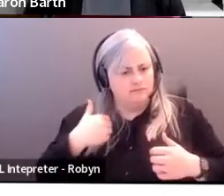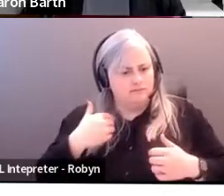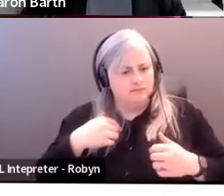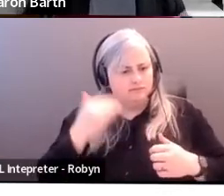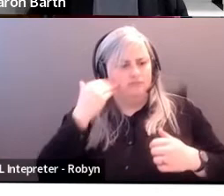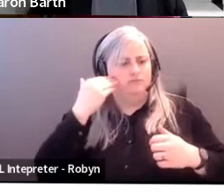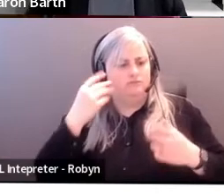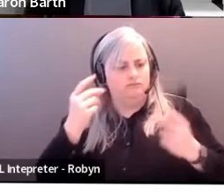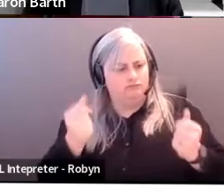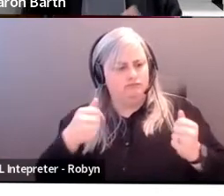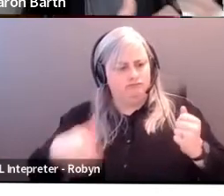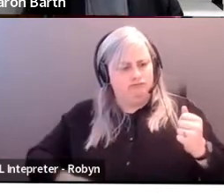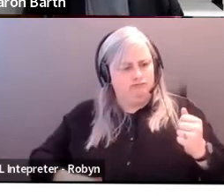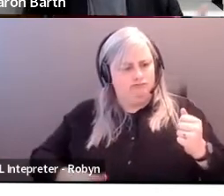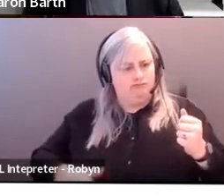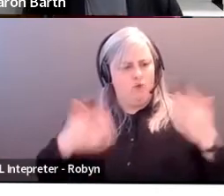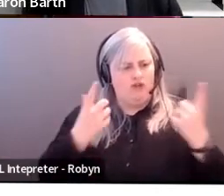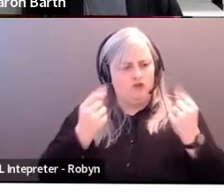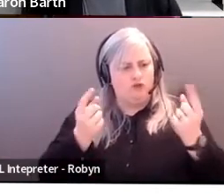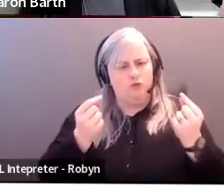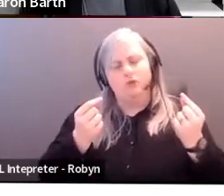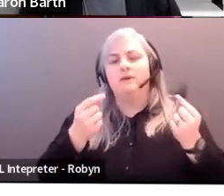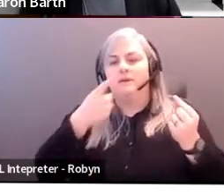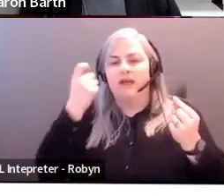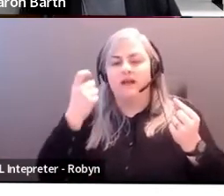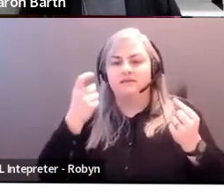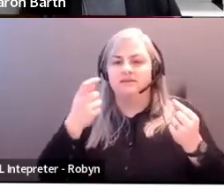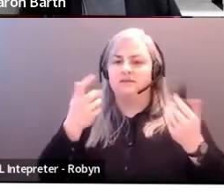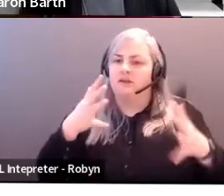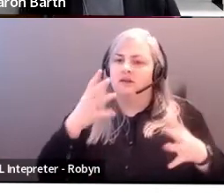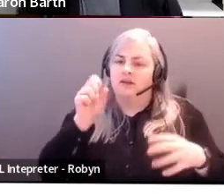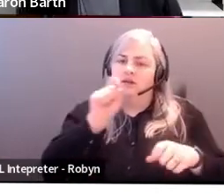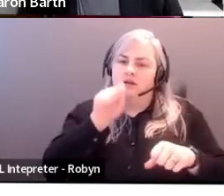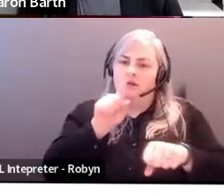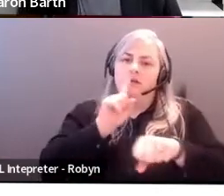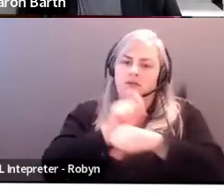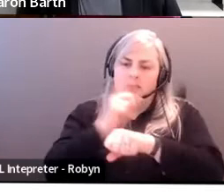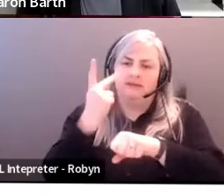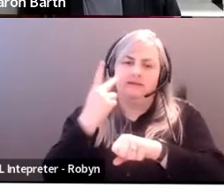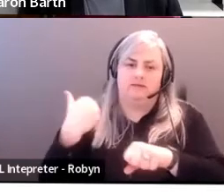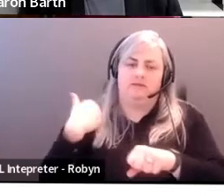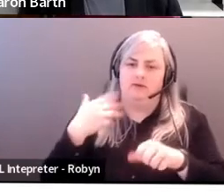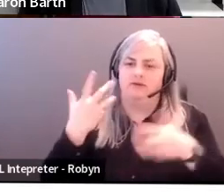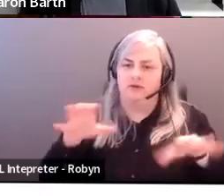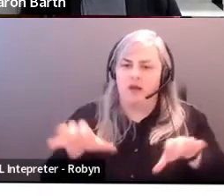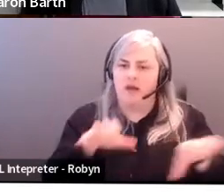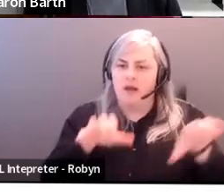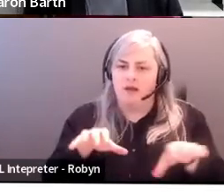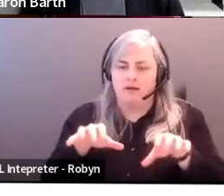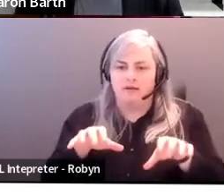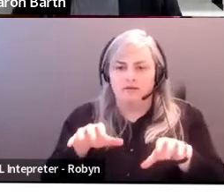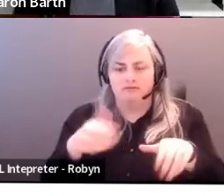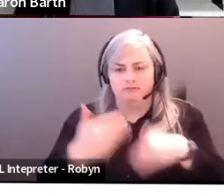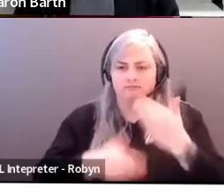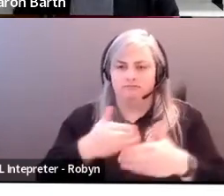do, because of course you've seen something similar and you've acted in that situation, and